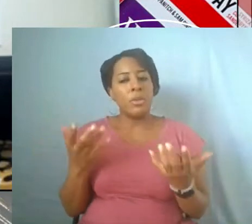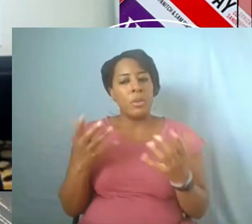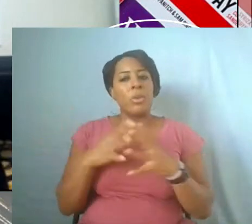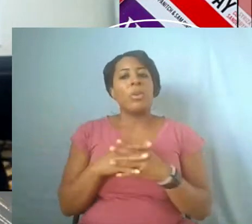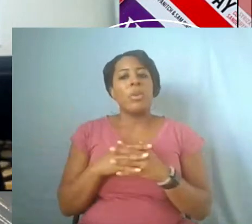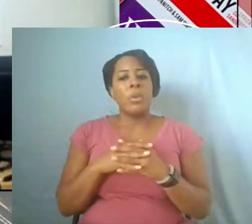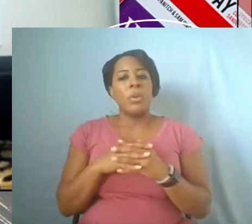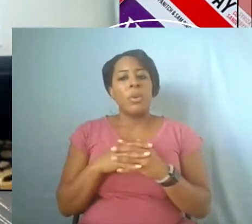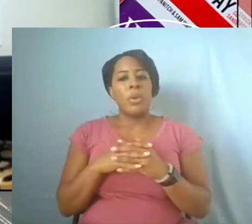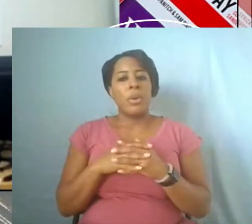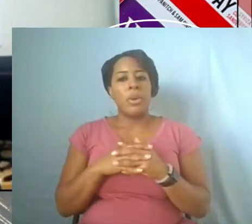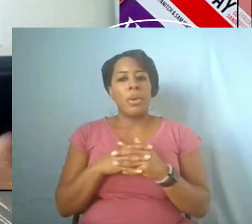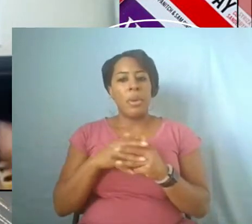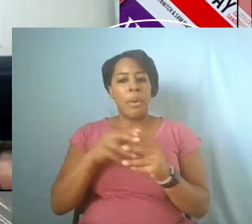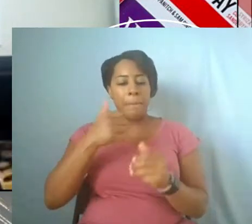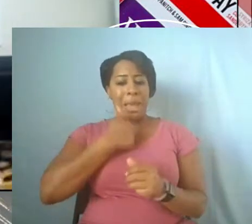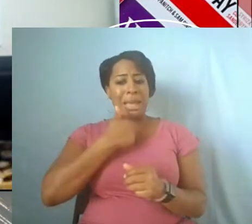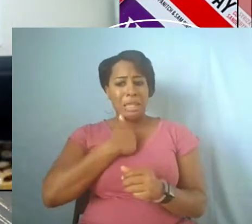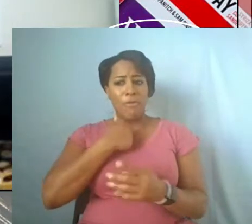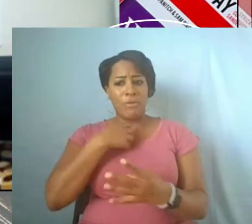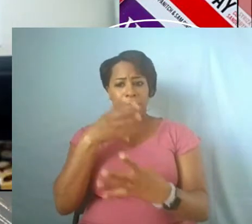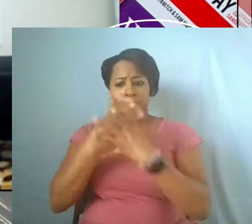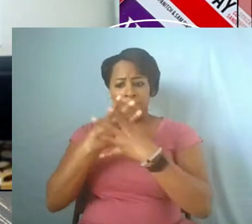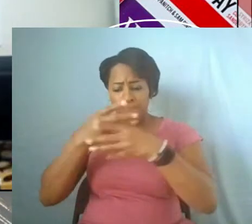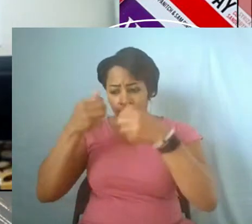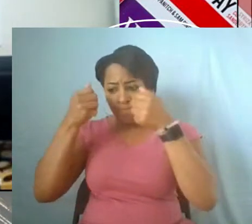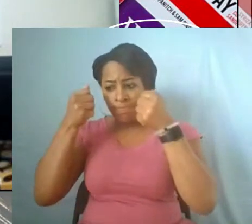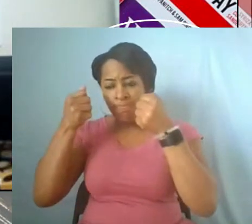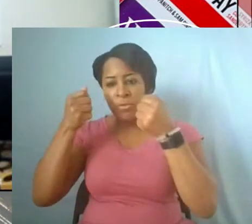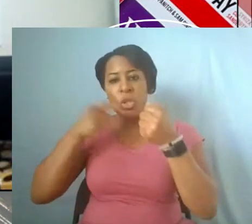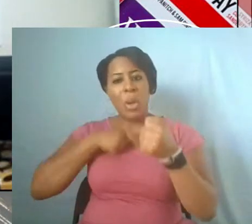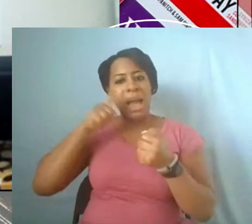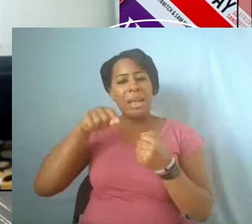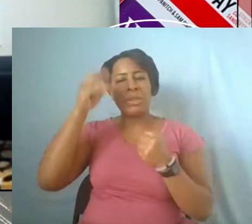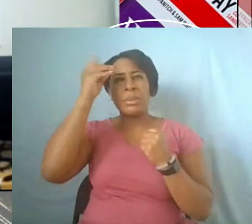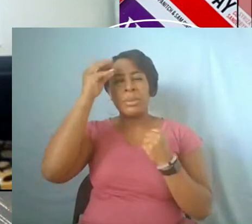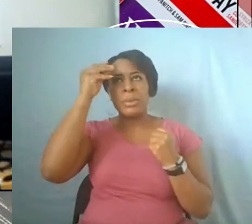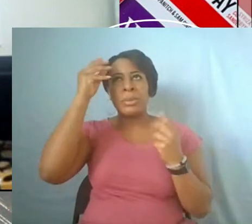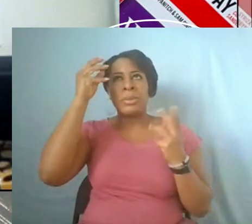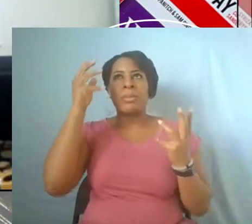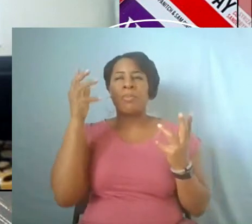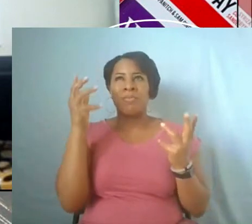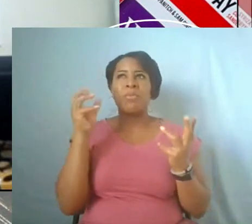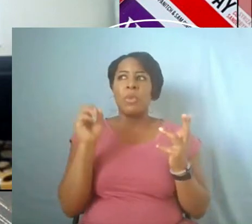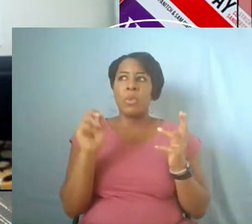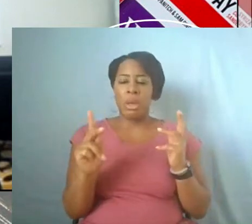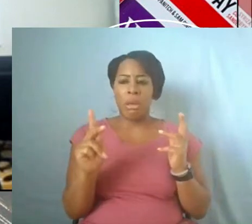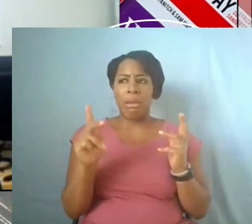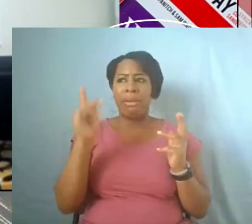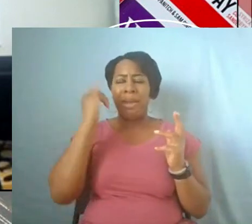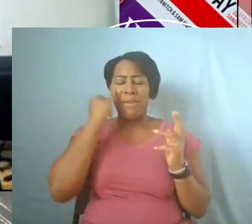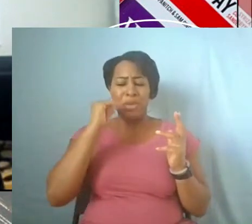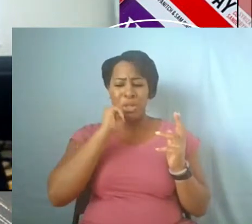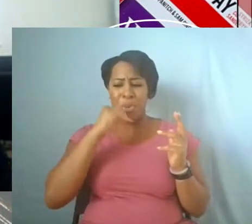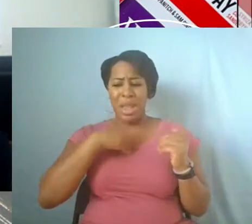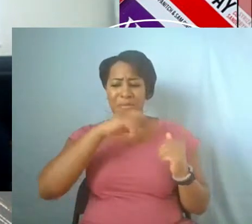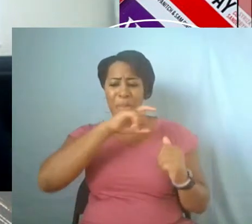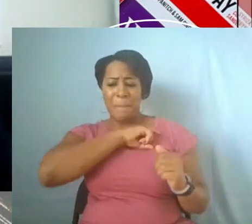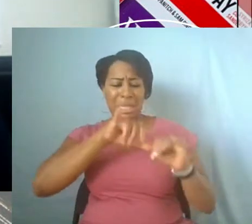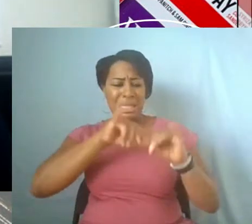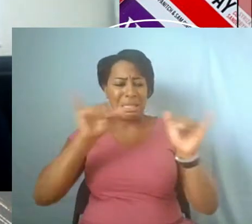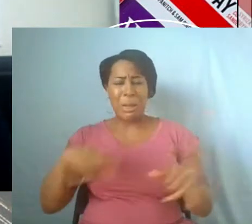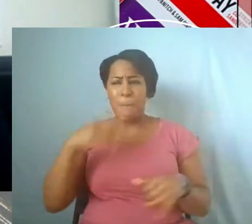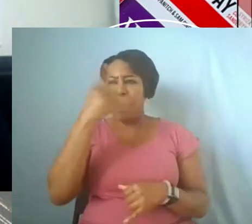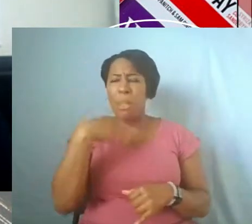myself coming straight out of confinement, I had to battle with just the thought of not what would it look like not having a police system. So let's just say